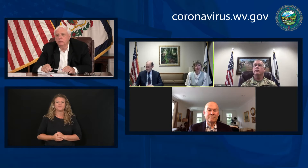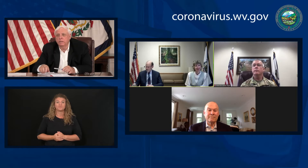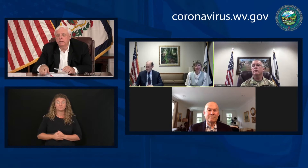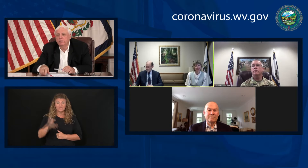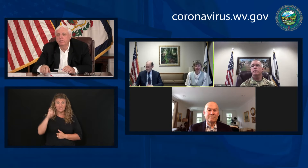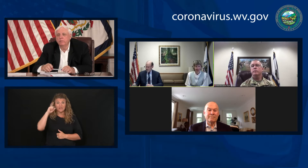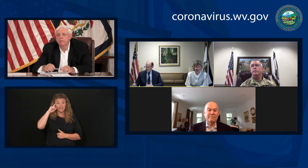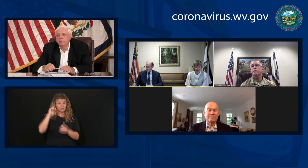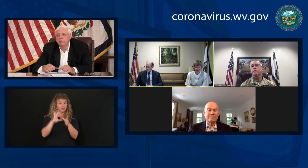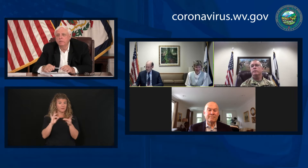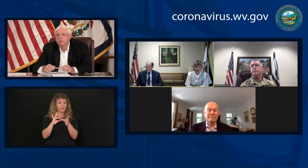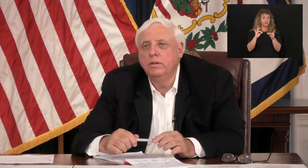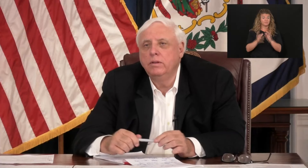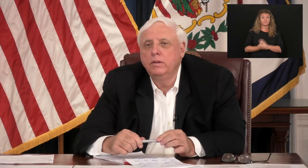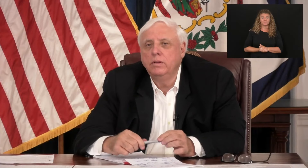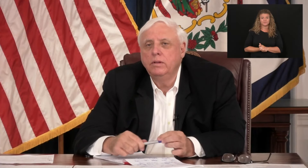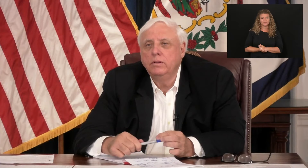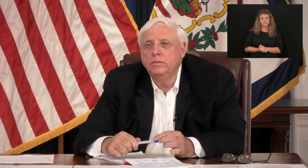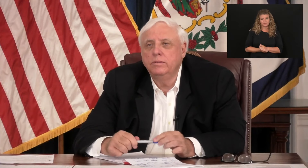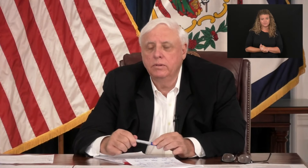just 1 second.